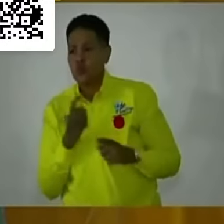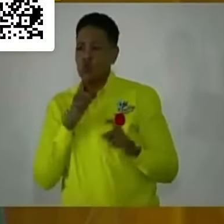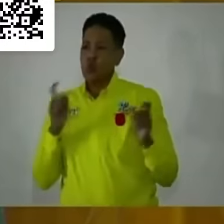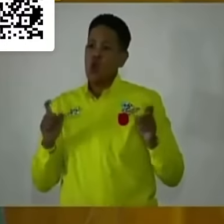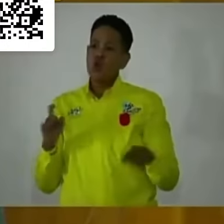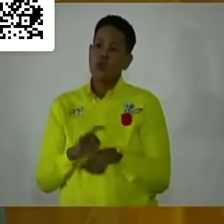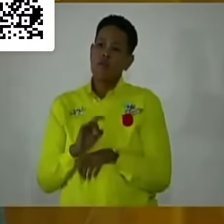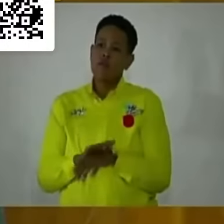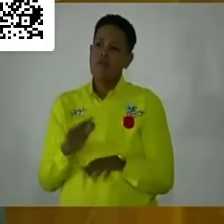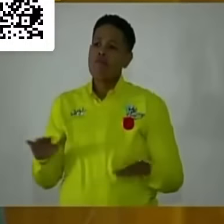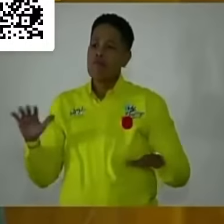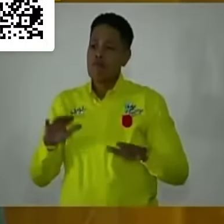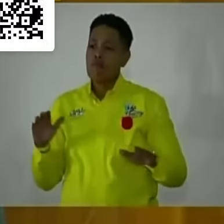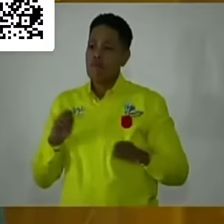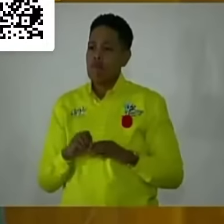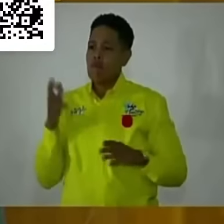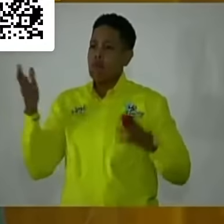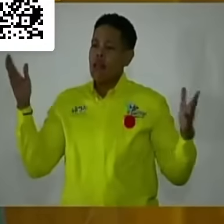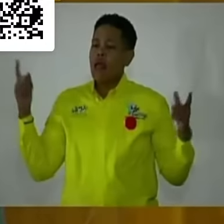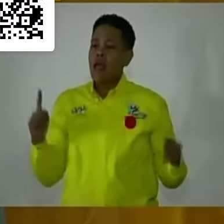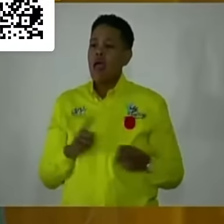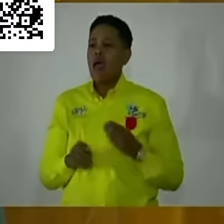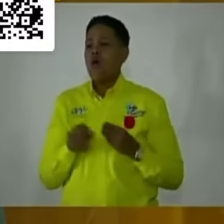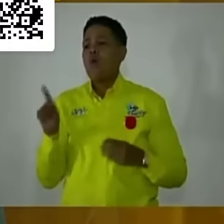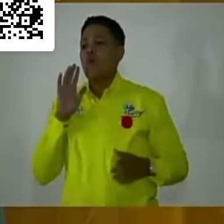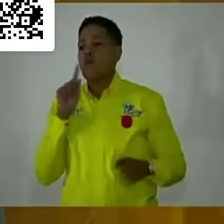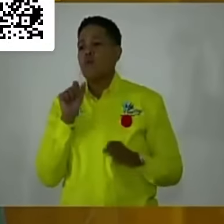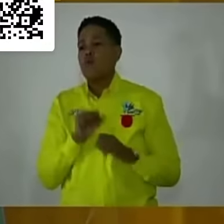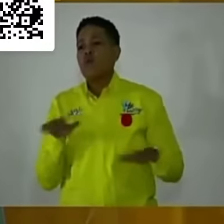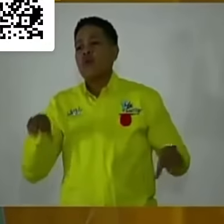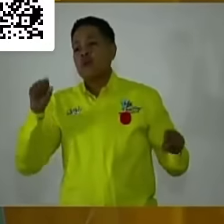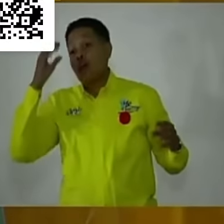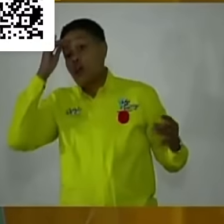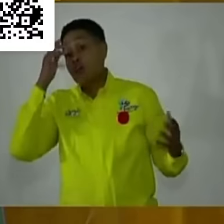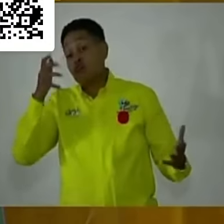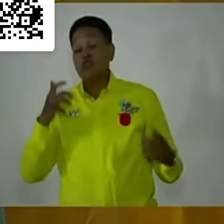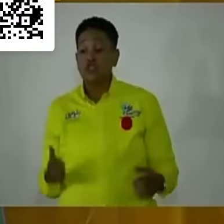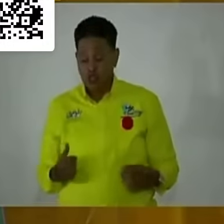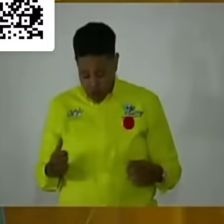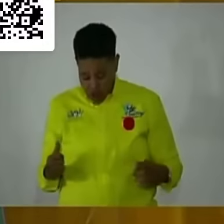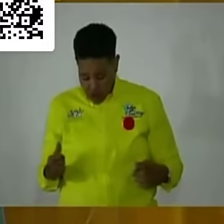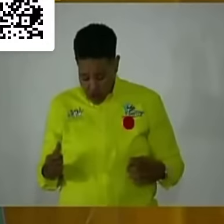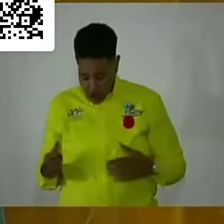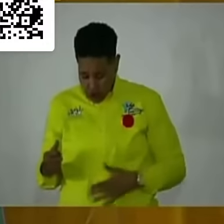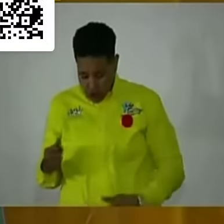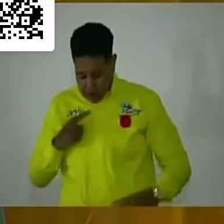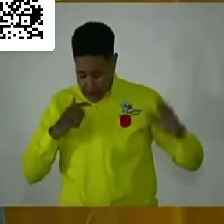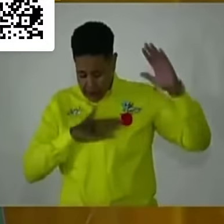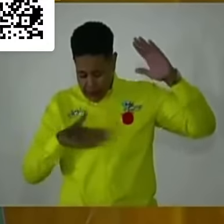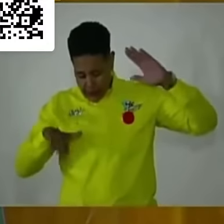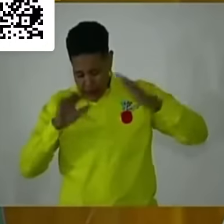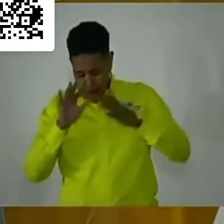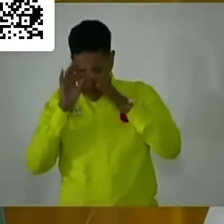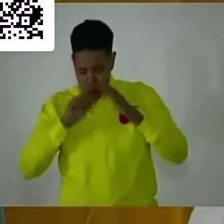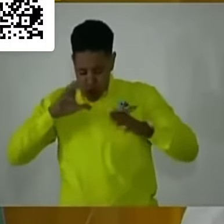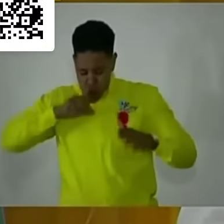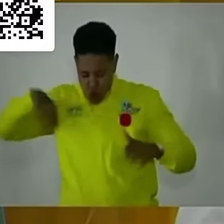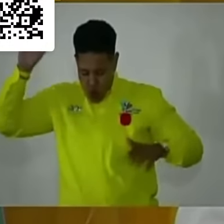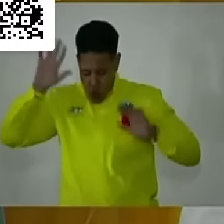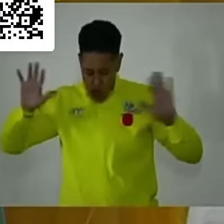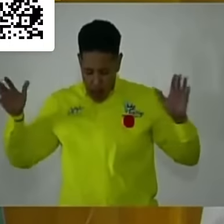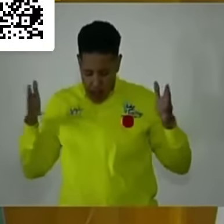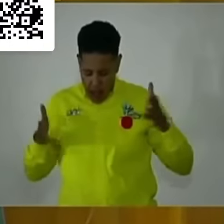control vectors there? And are you going to take into consideration the citizens, especially the elderly